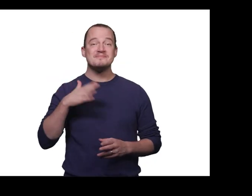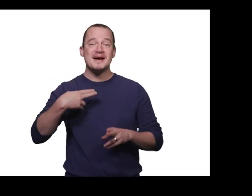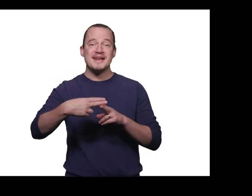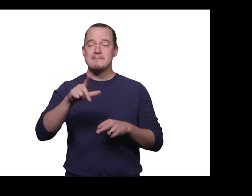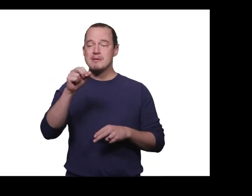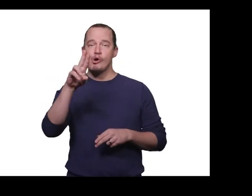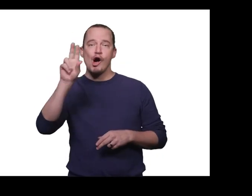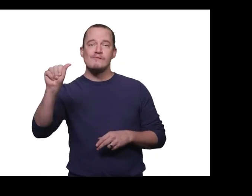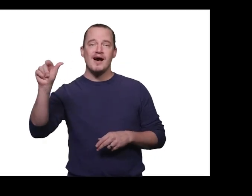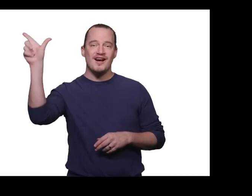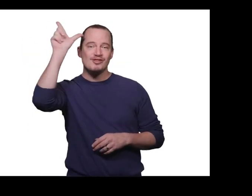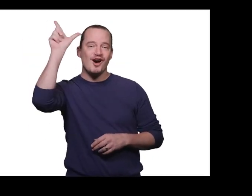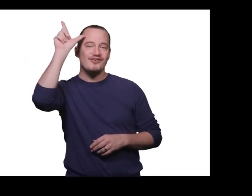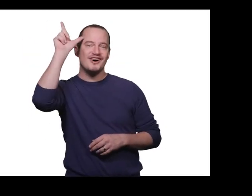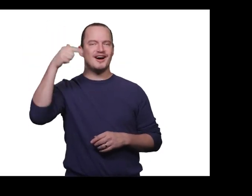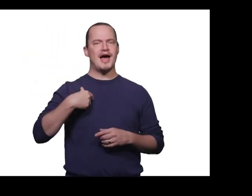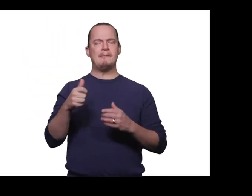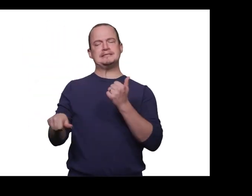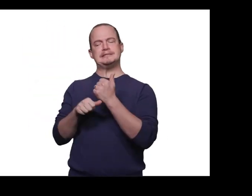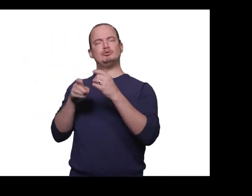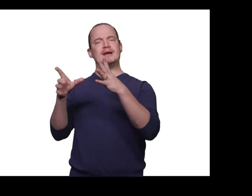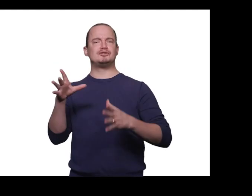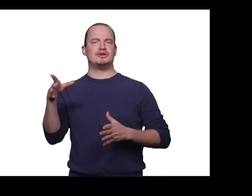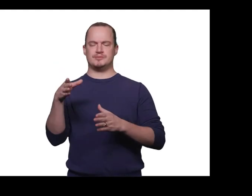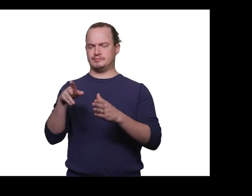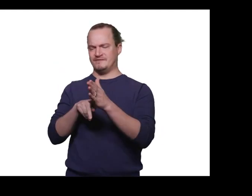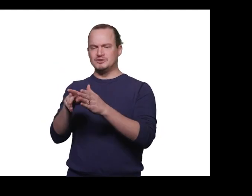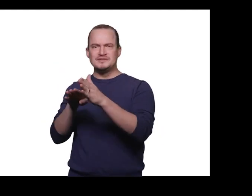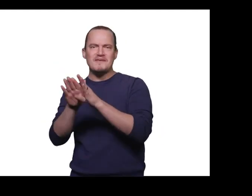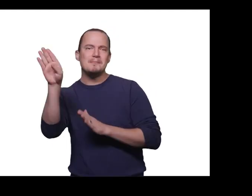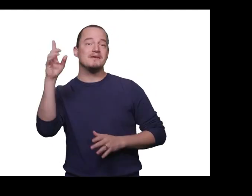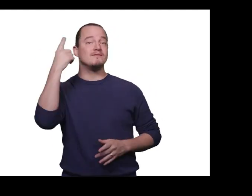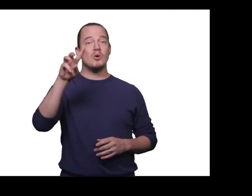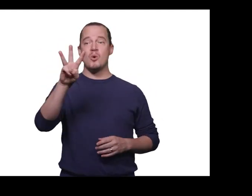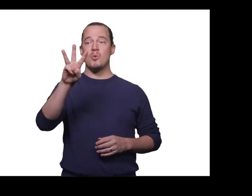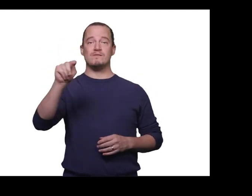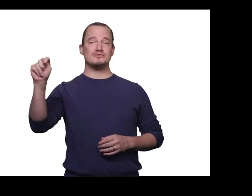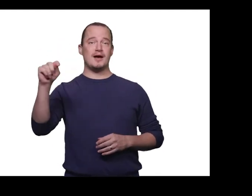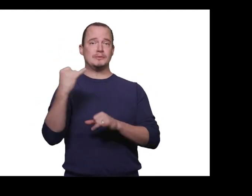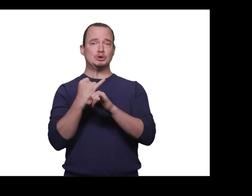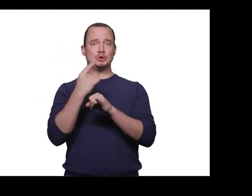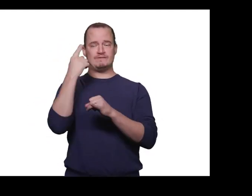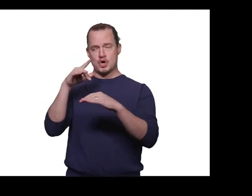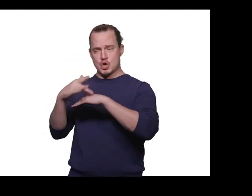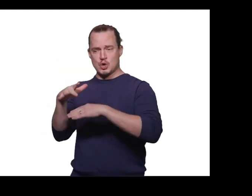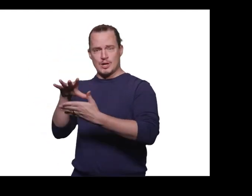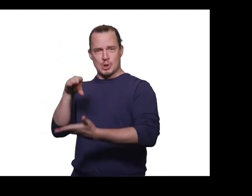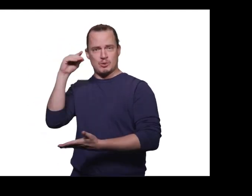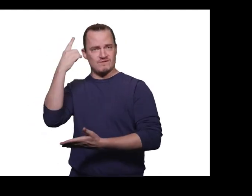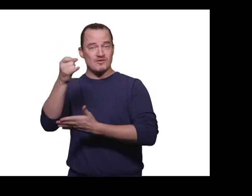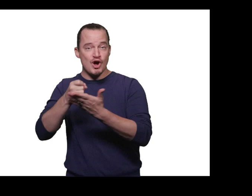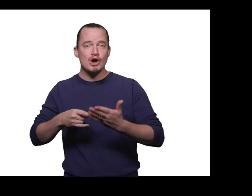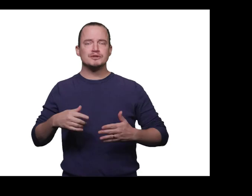Hi, my name's Laura Annunziata. I'm the Assistant Director for Professional Development at Wolf Trap Institute for Early Learning Through the Arts. I'm a